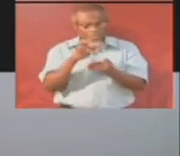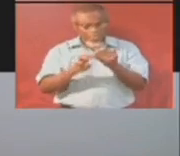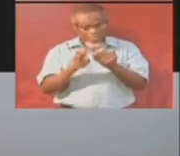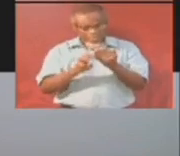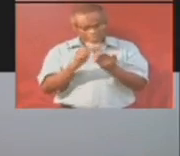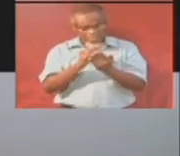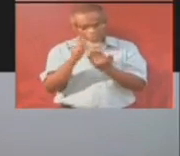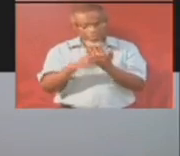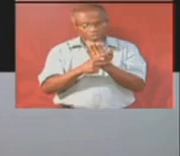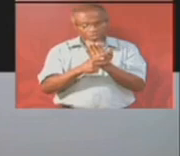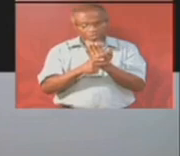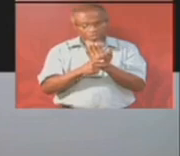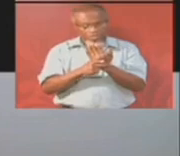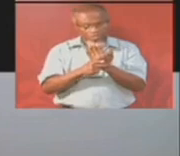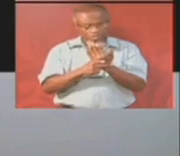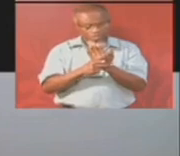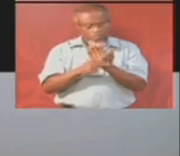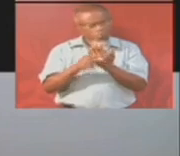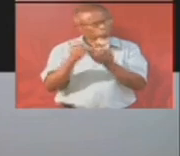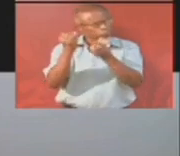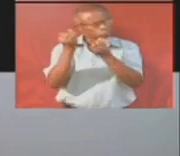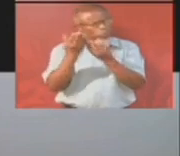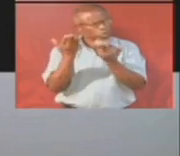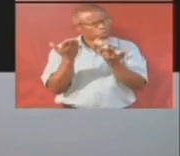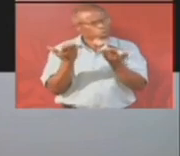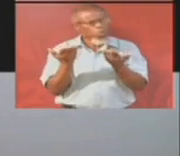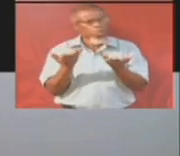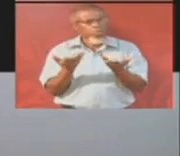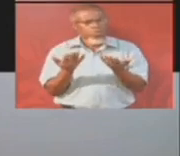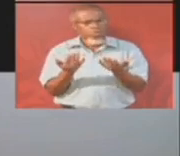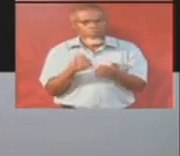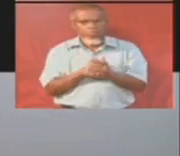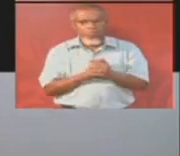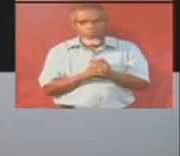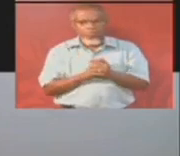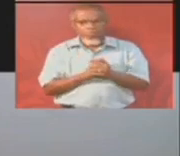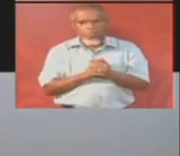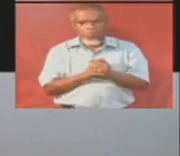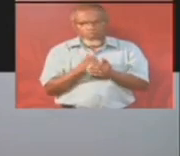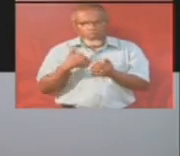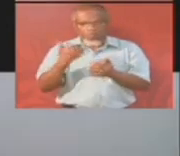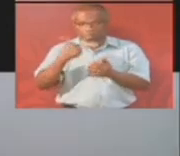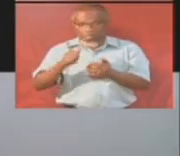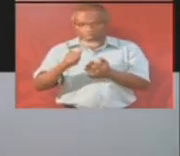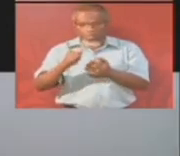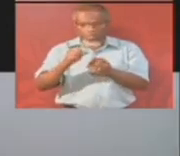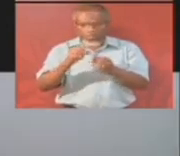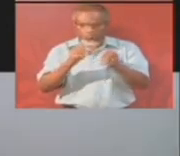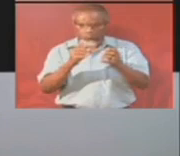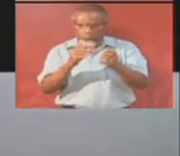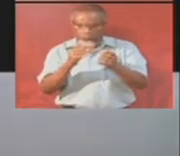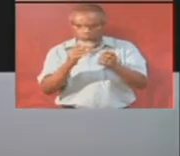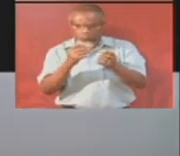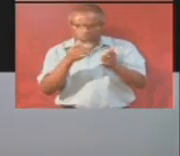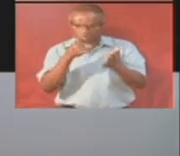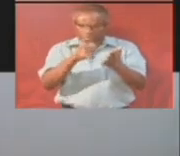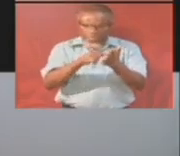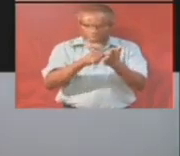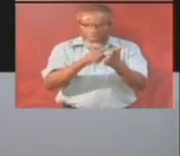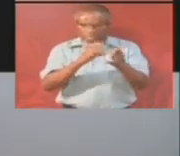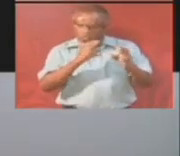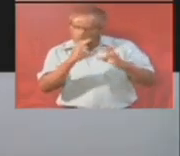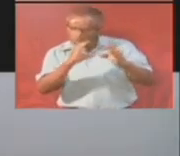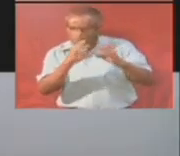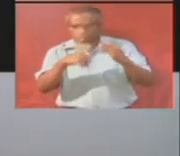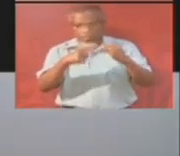soon can we expect any sort of correspondence for those vaccines? My second question would go to